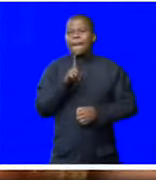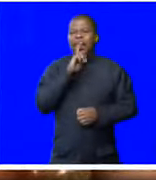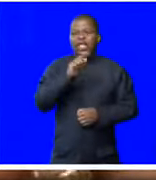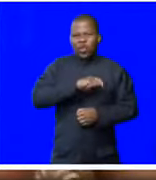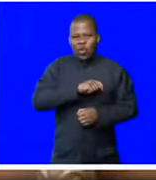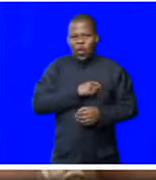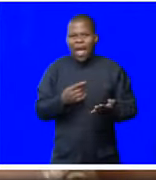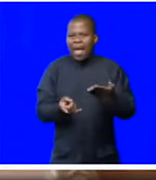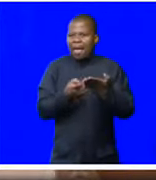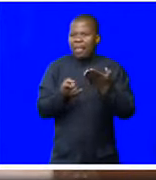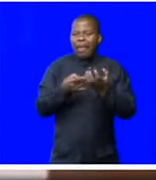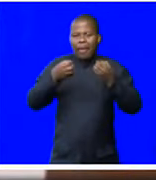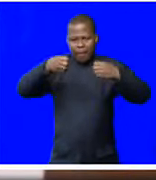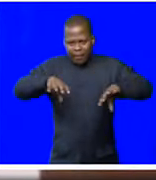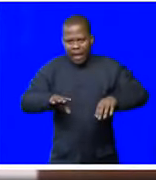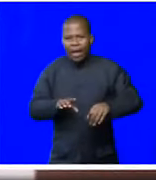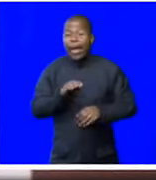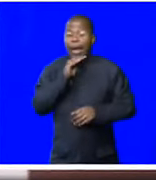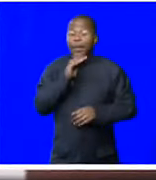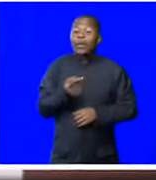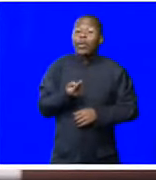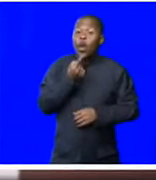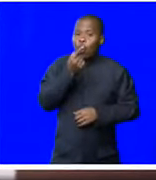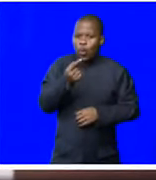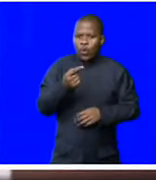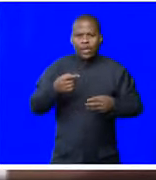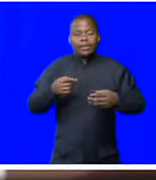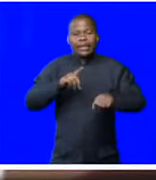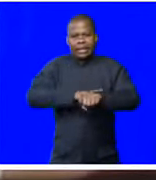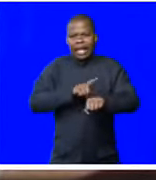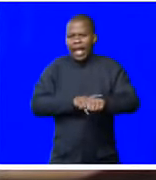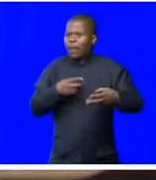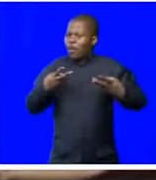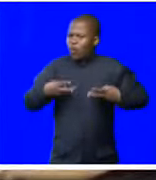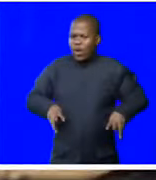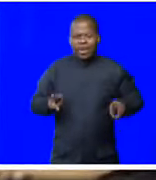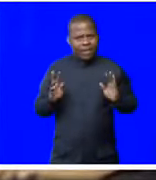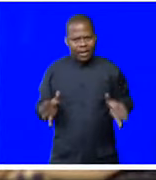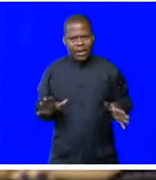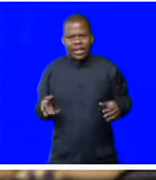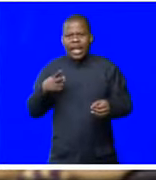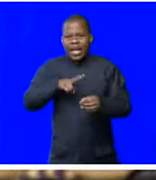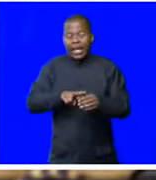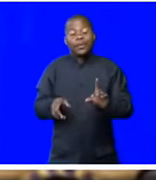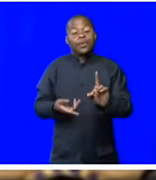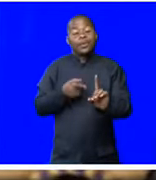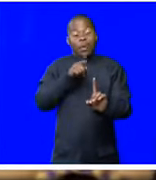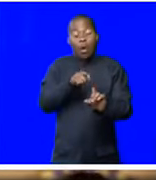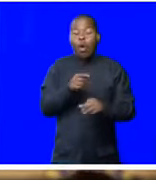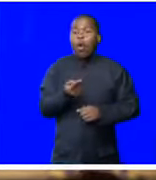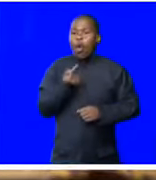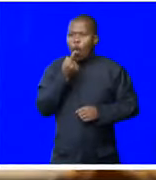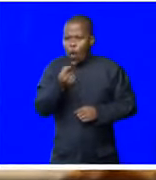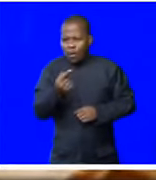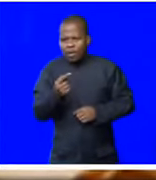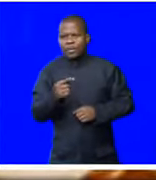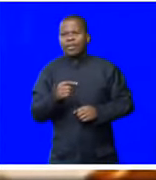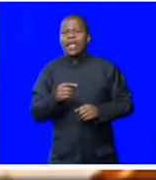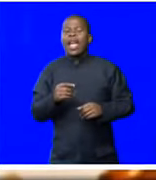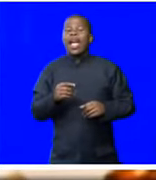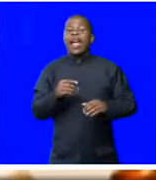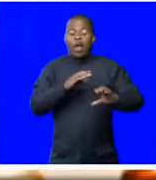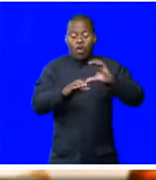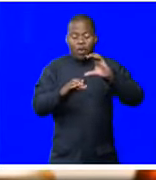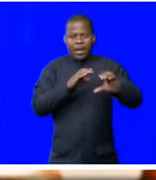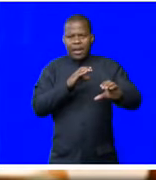up with a resolution. He said this process was a waste of his time as it failed to even set up an appointment between the